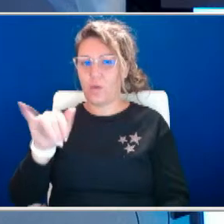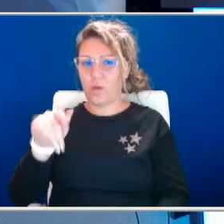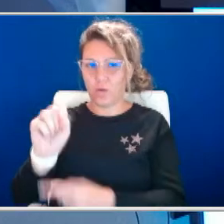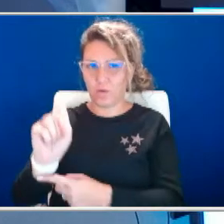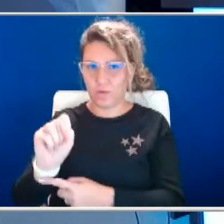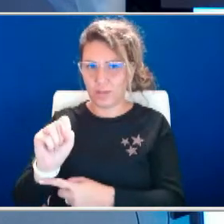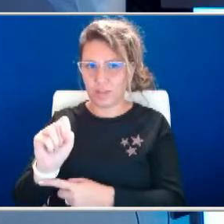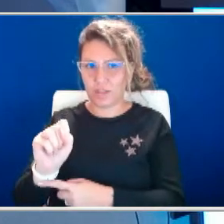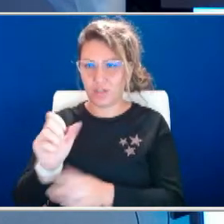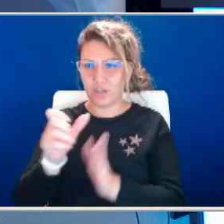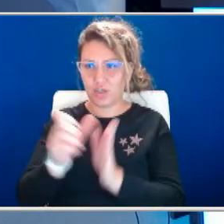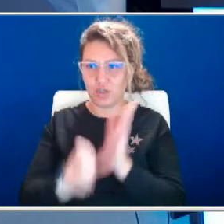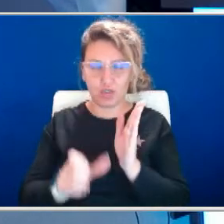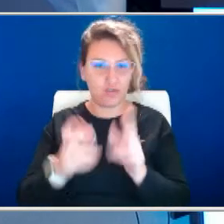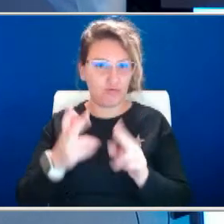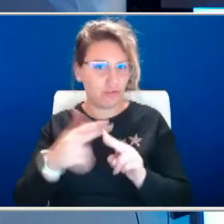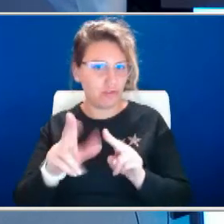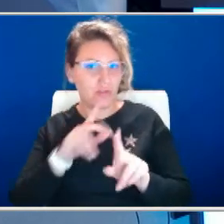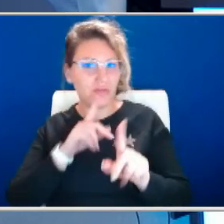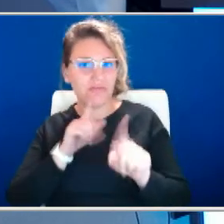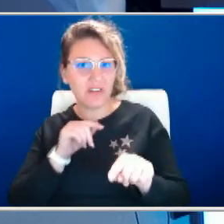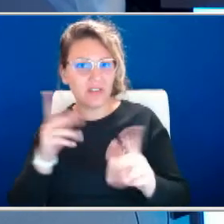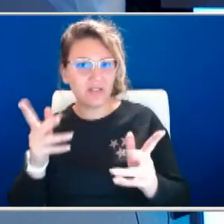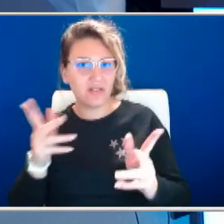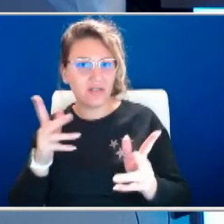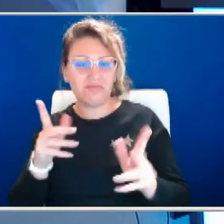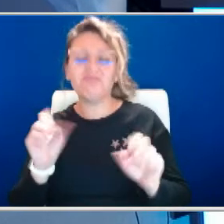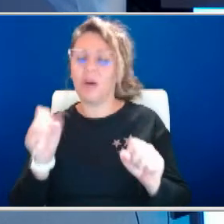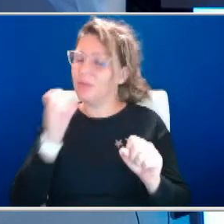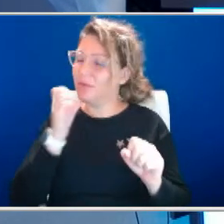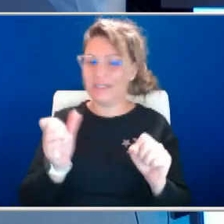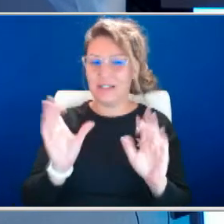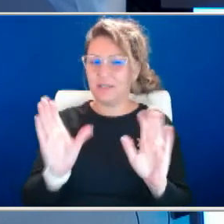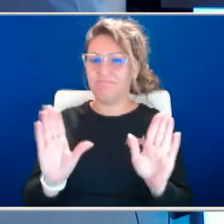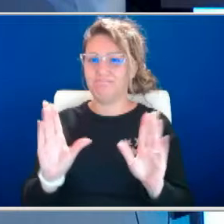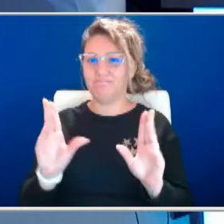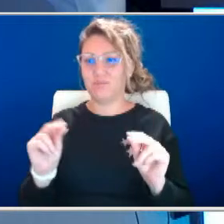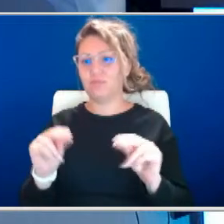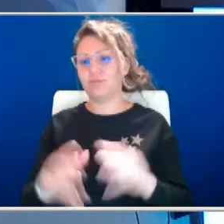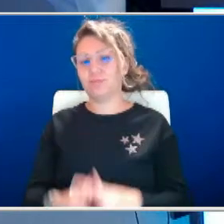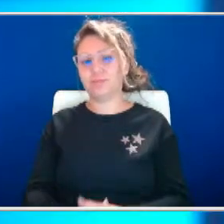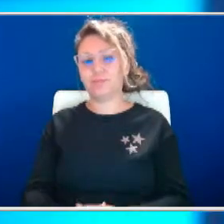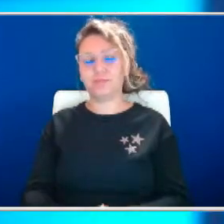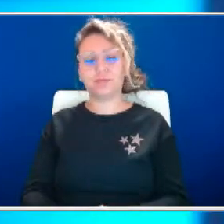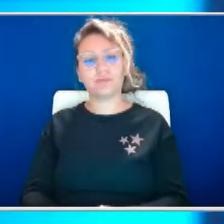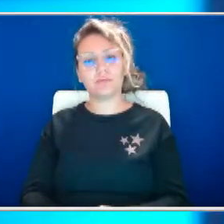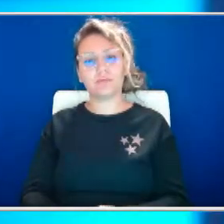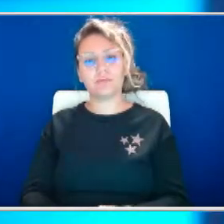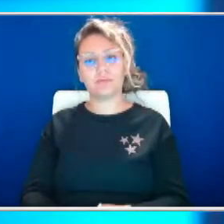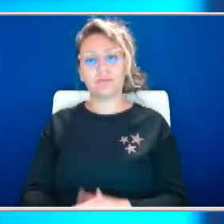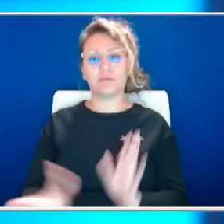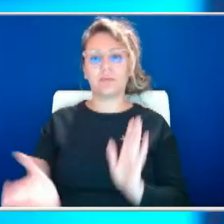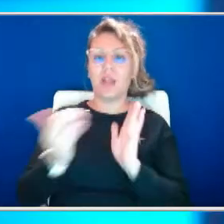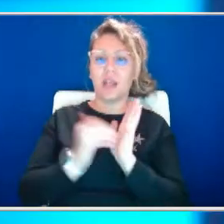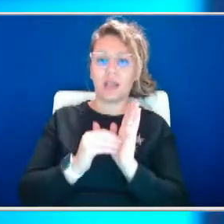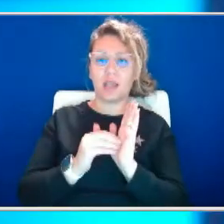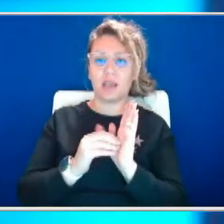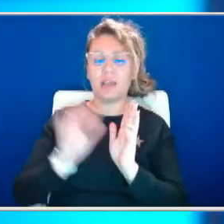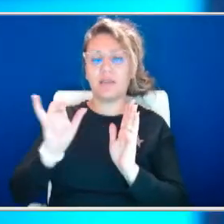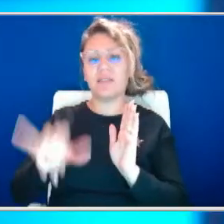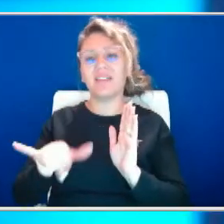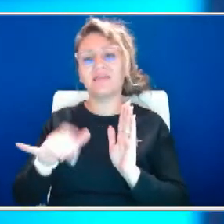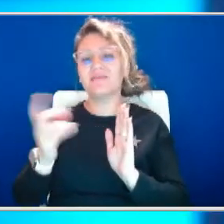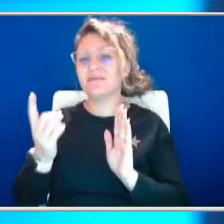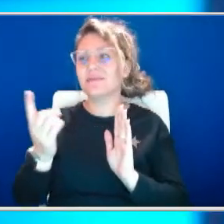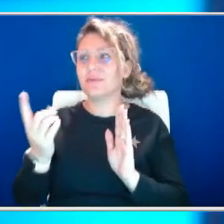earlier. Short answer for that? Probably not. Not. Okay. Yep. And again, this is probably